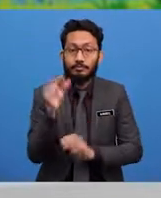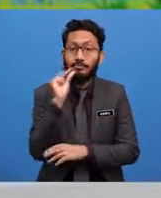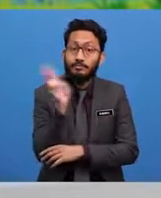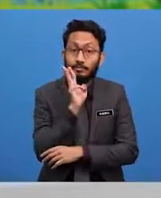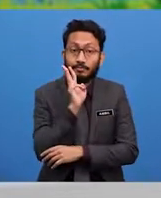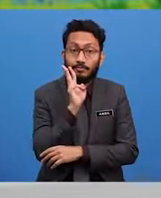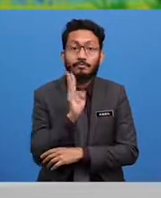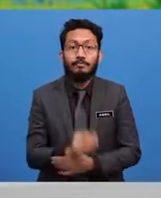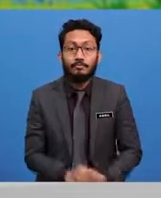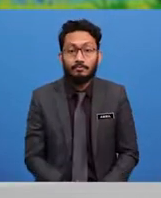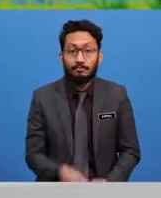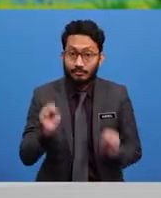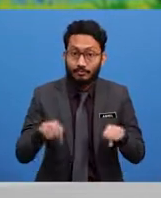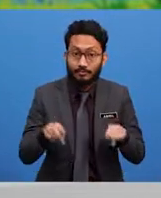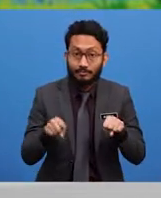mind.